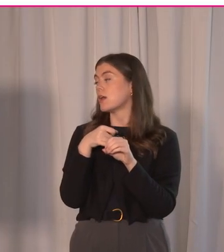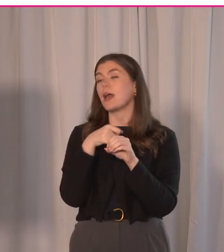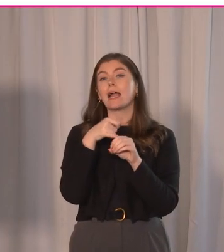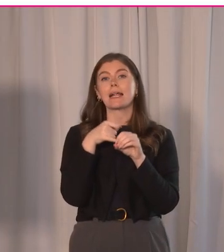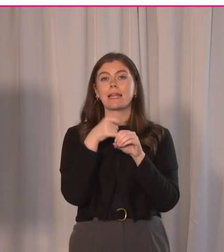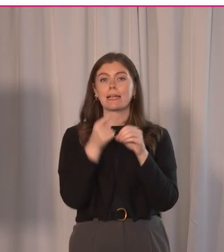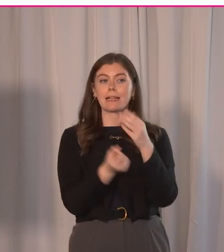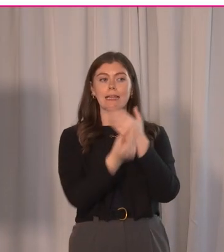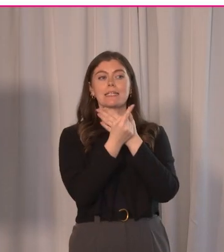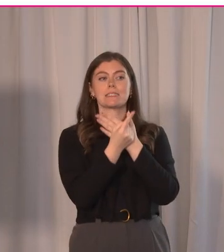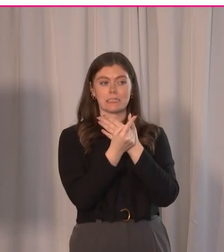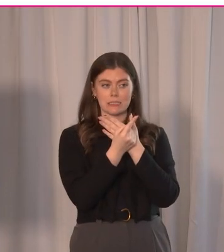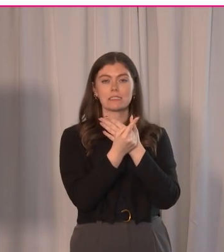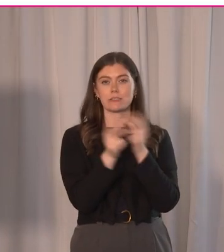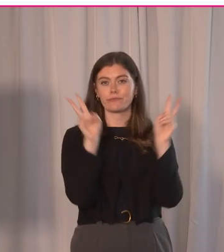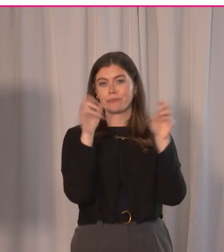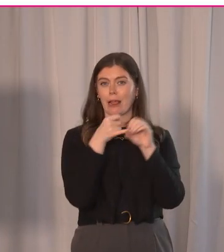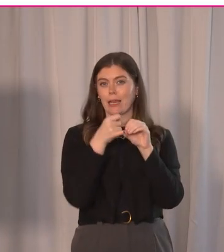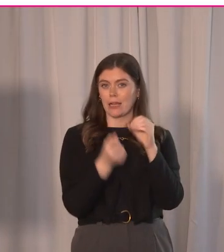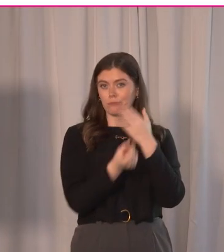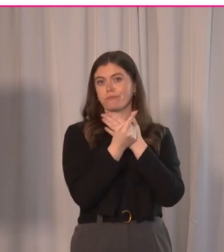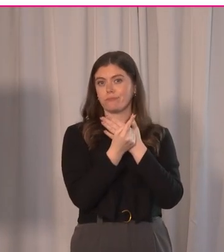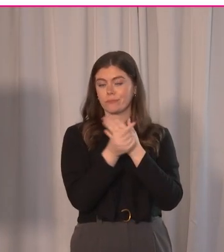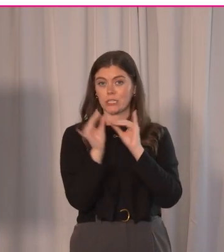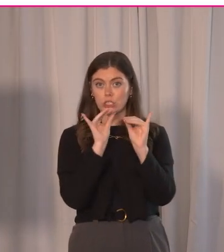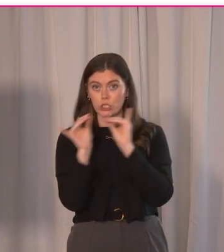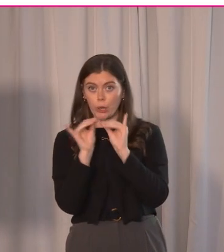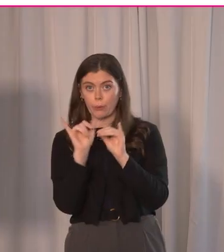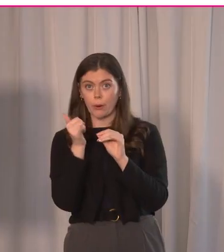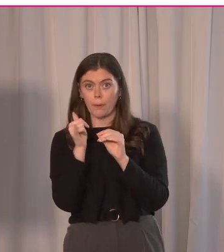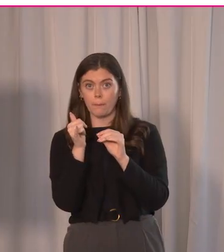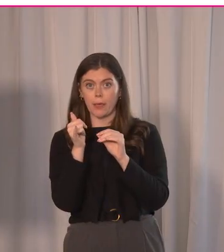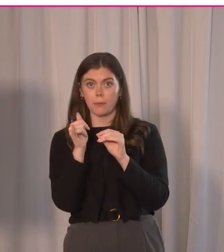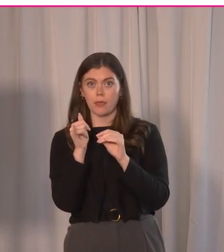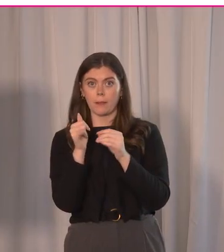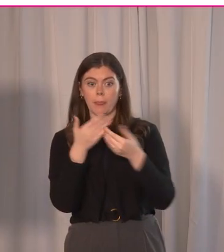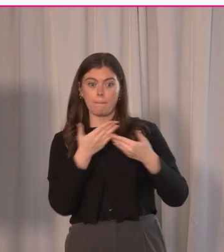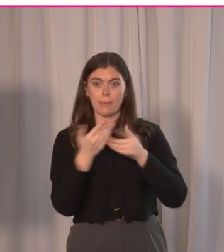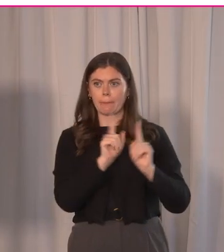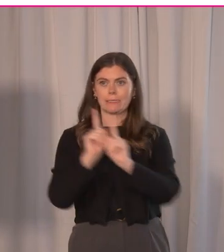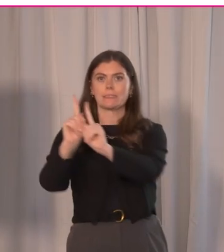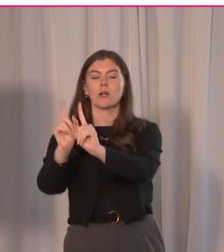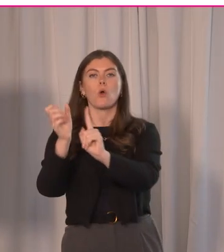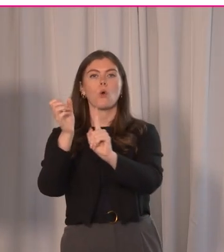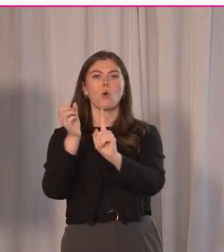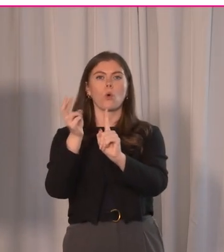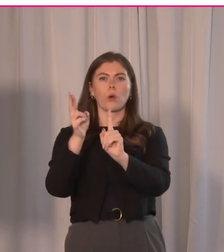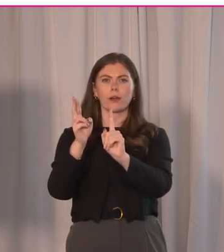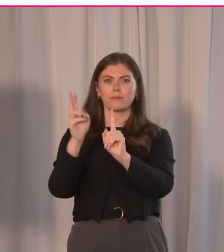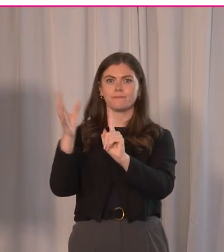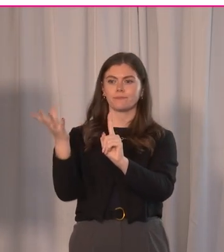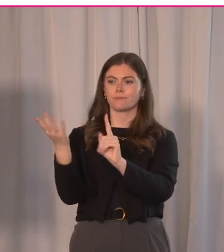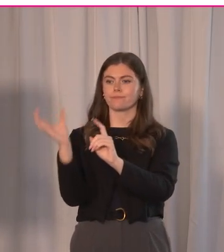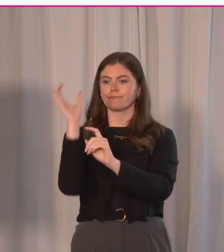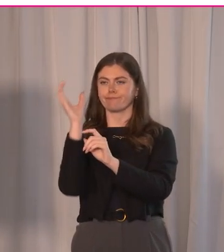incidents happening and the interpreter either going with the baby or being with the baby or being